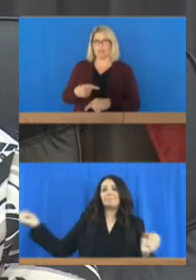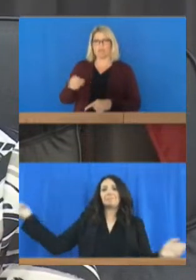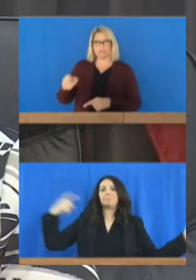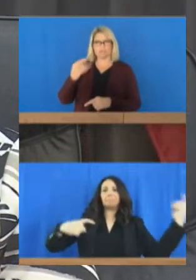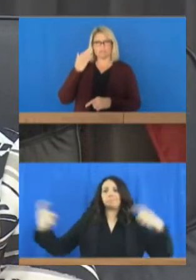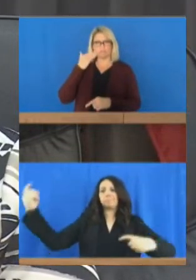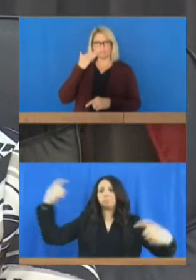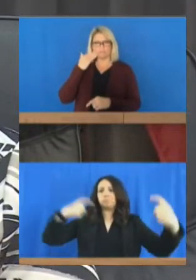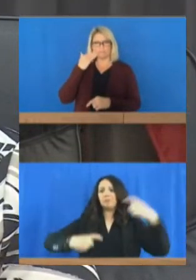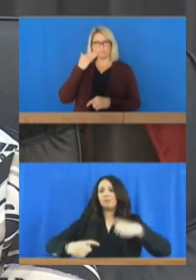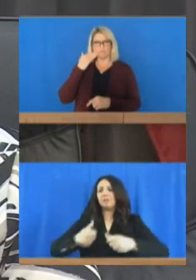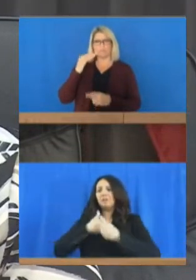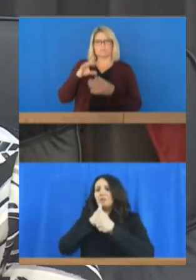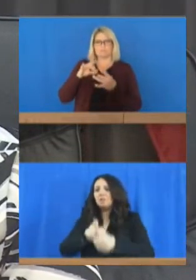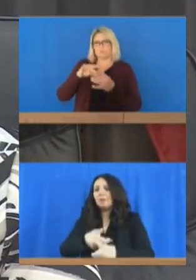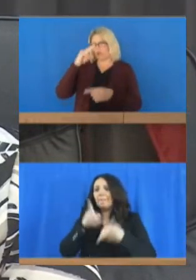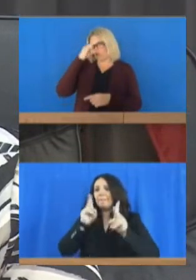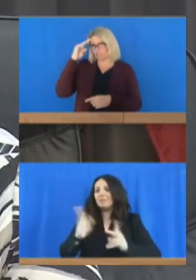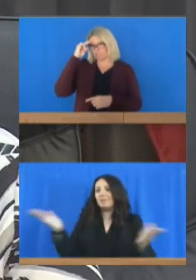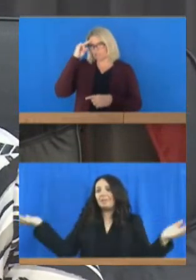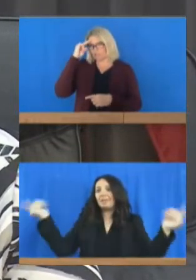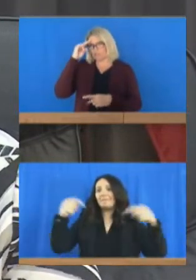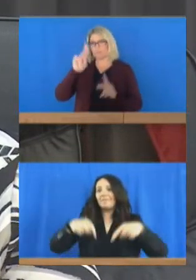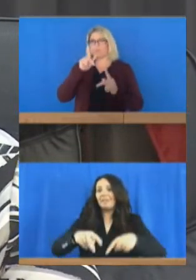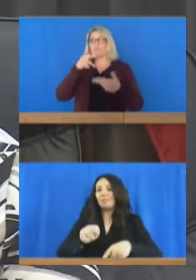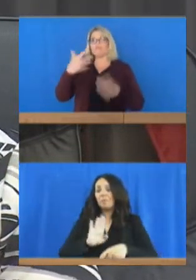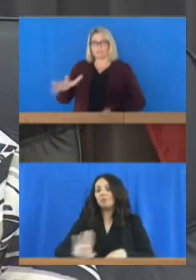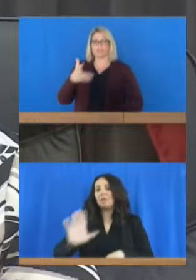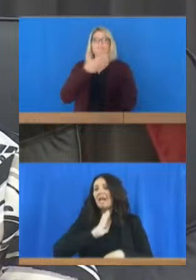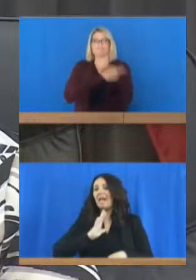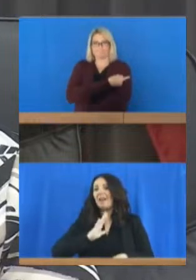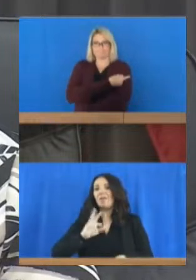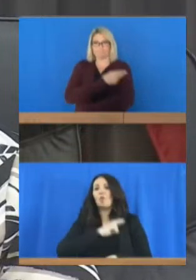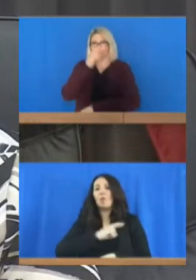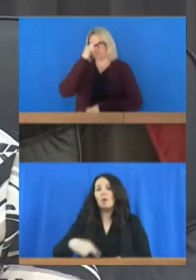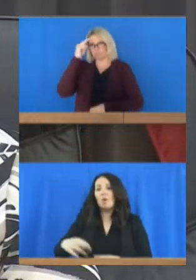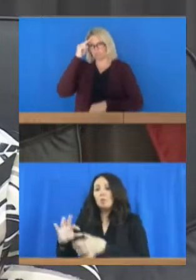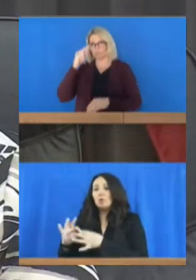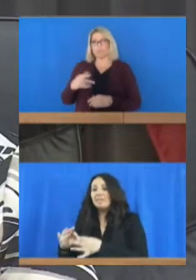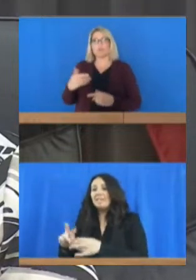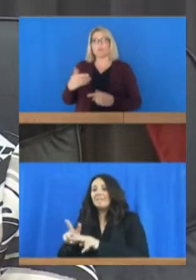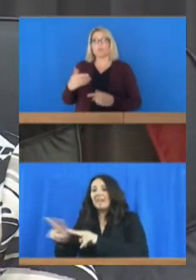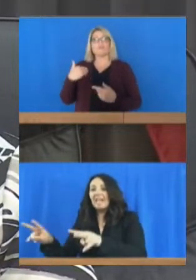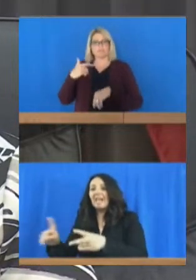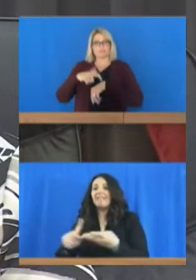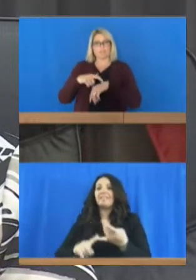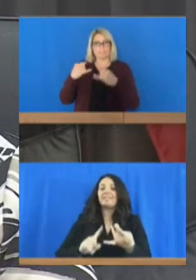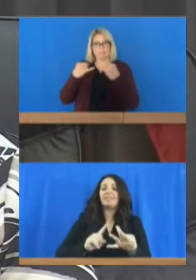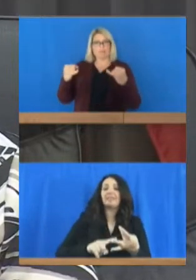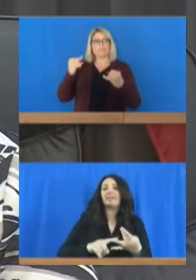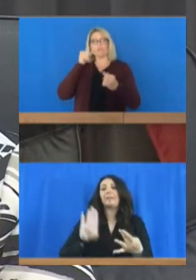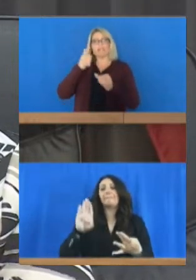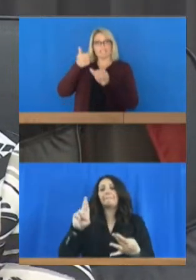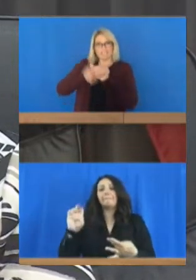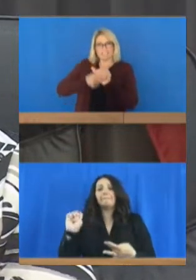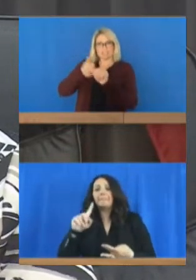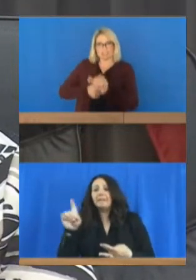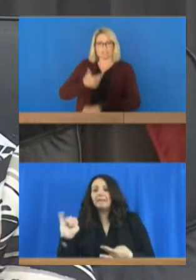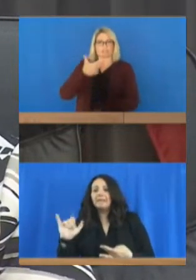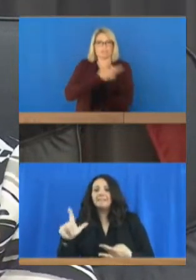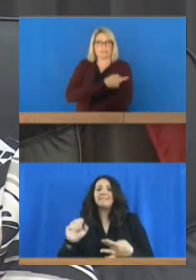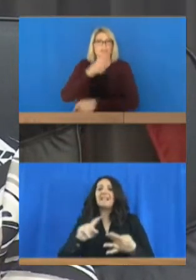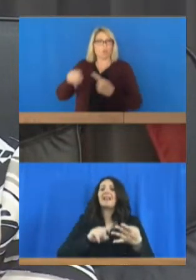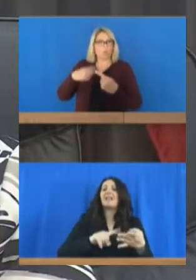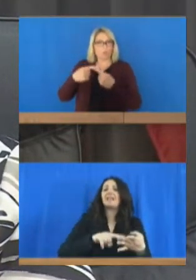That is a great question. Again, whenever we're trying to be respectful of confidentiality, that is when we